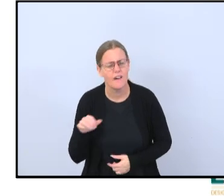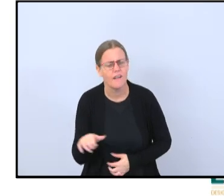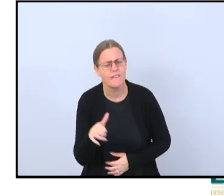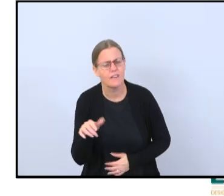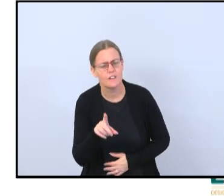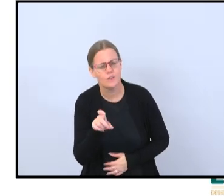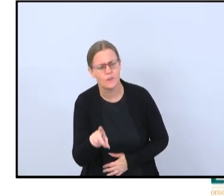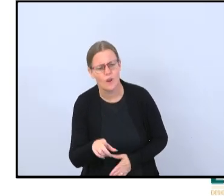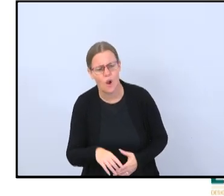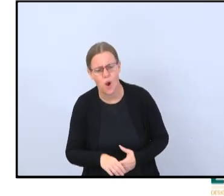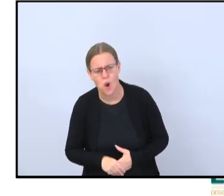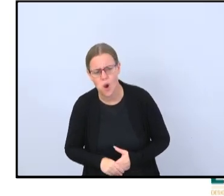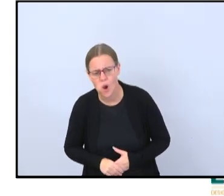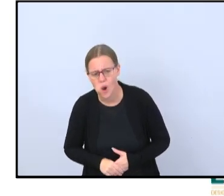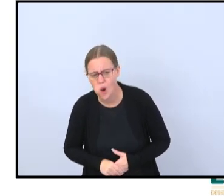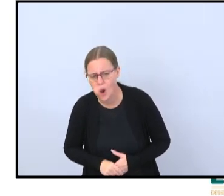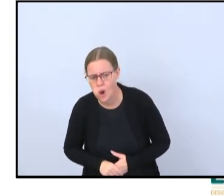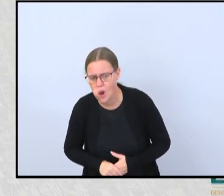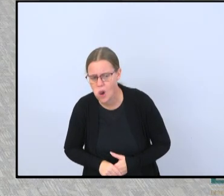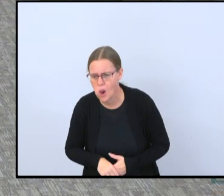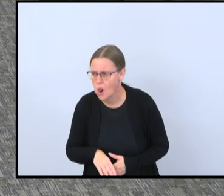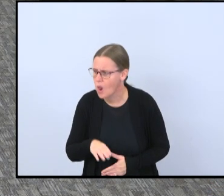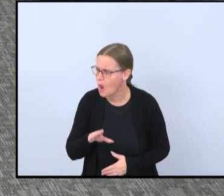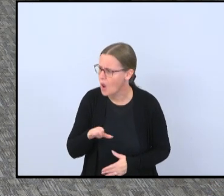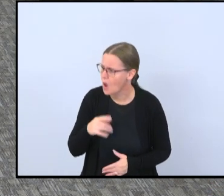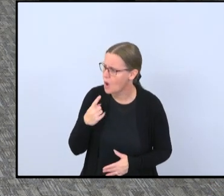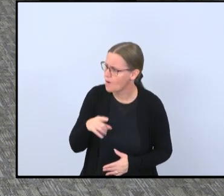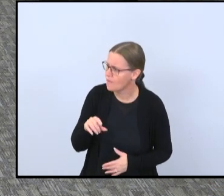question. It's actually for Cheryl.